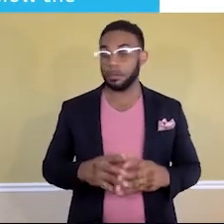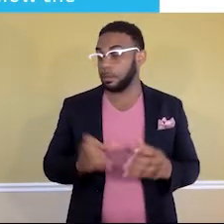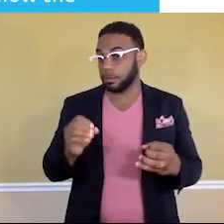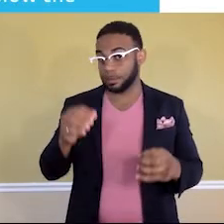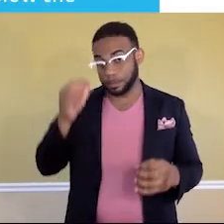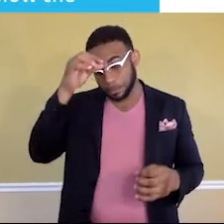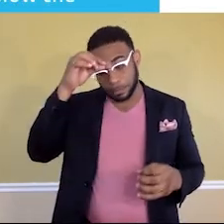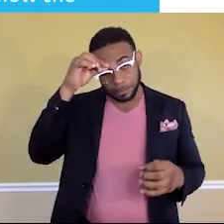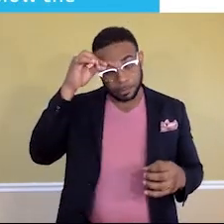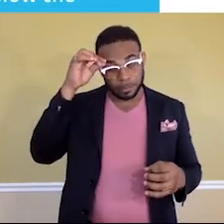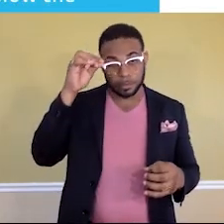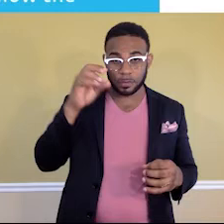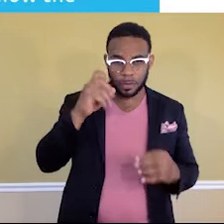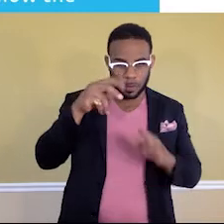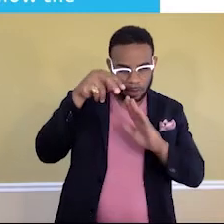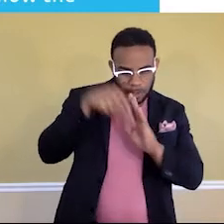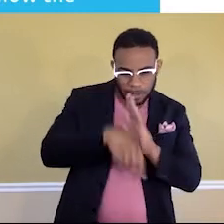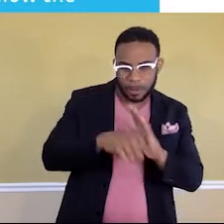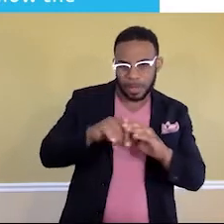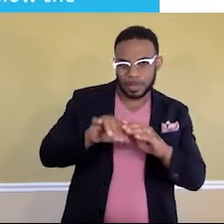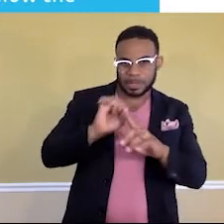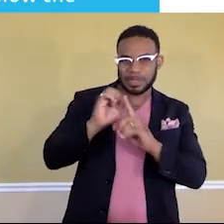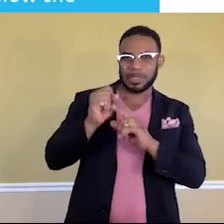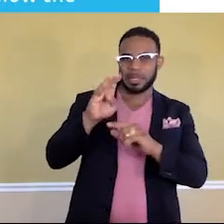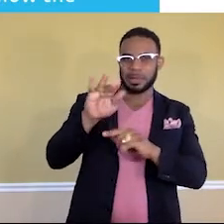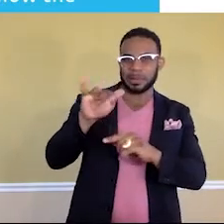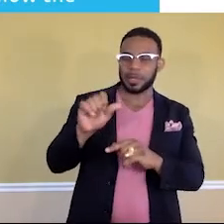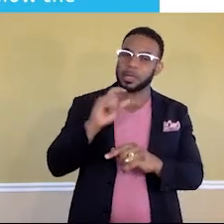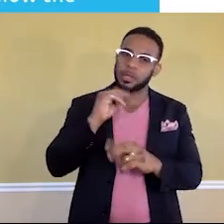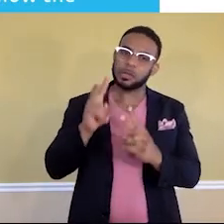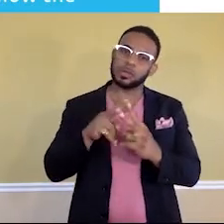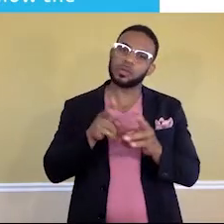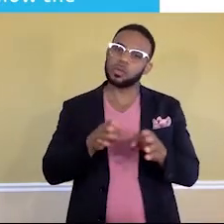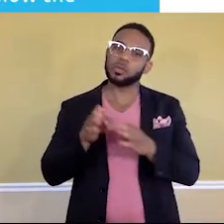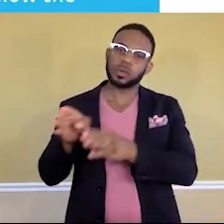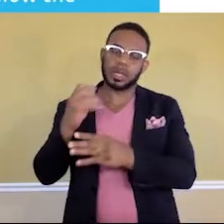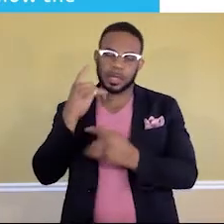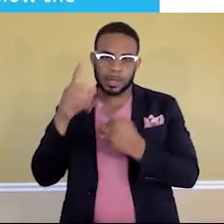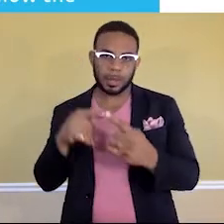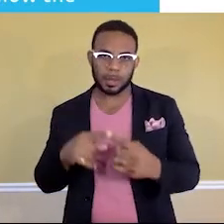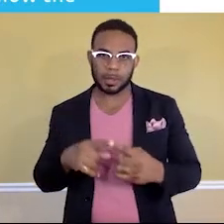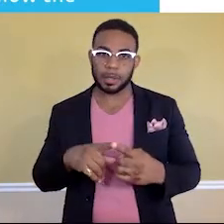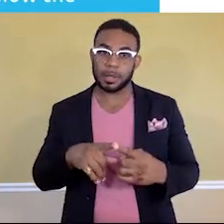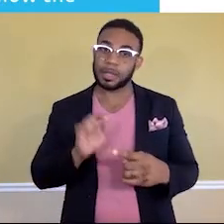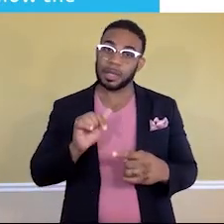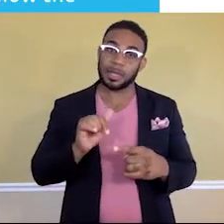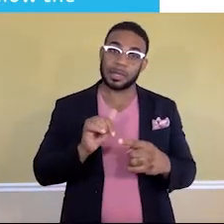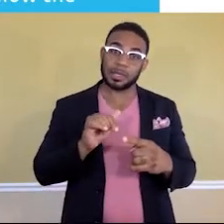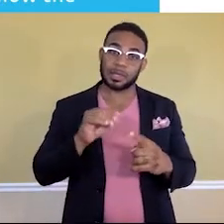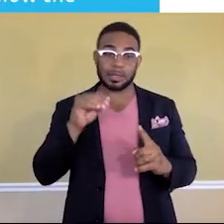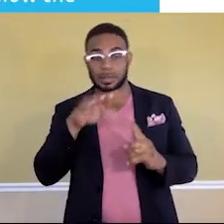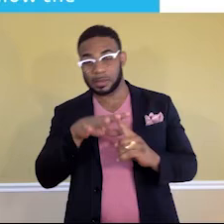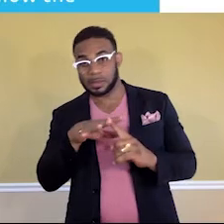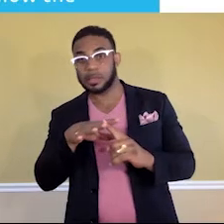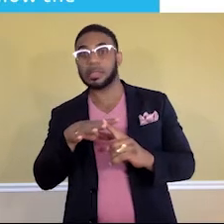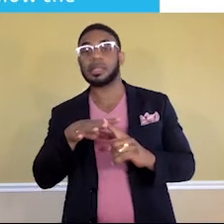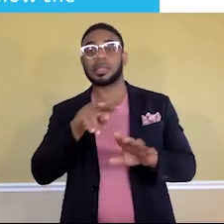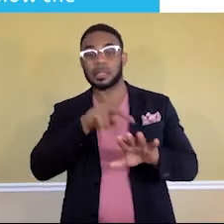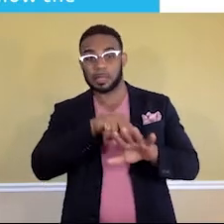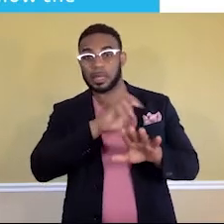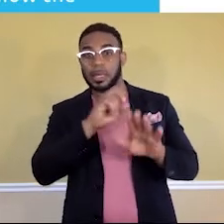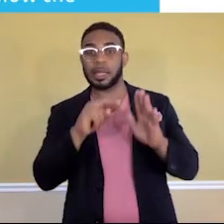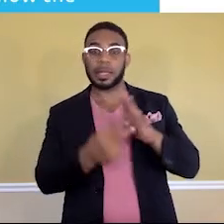So digging a little bit deeper into this societal bias, there's two ways we can think about it, and that's explicit and implicit